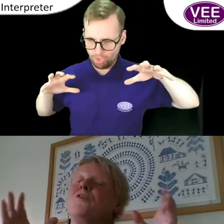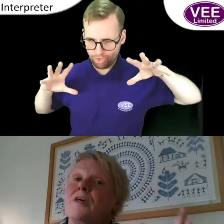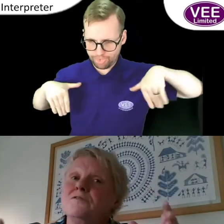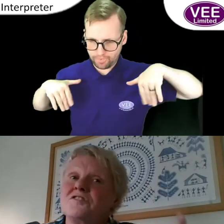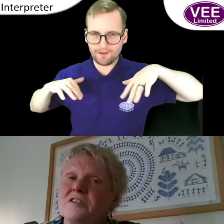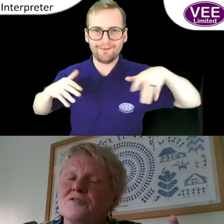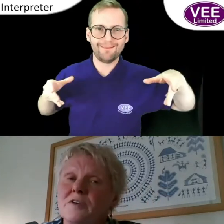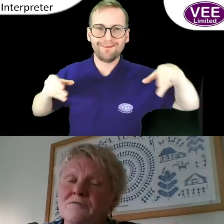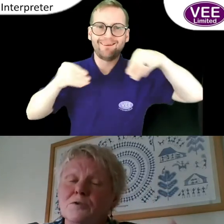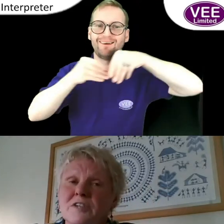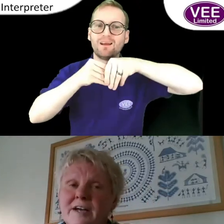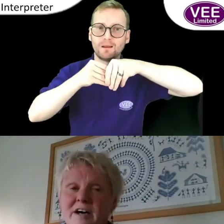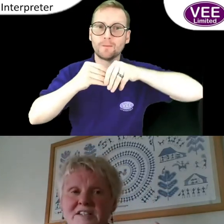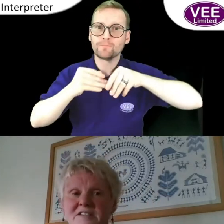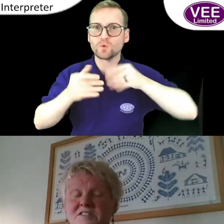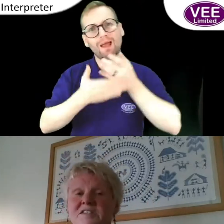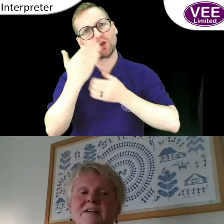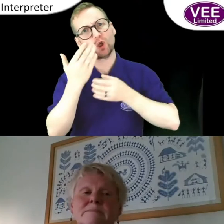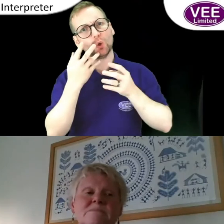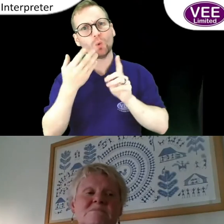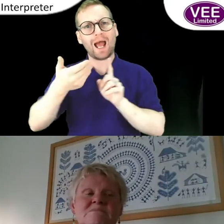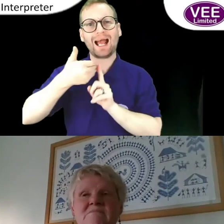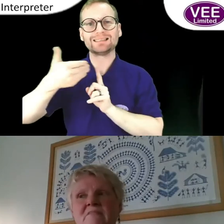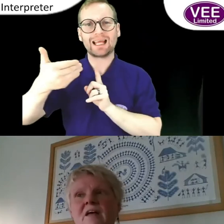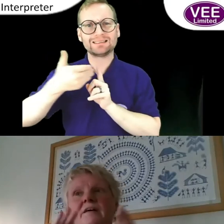and from those things you take identity,